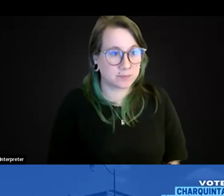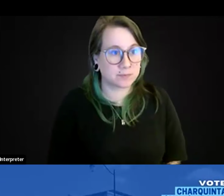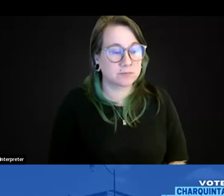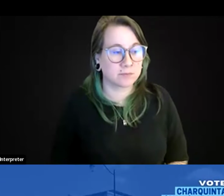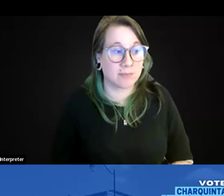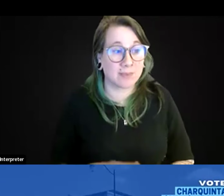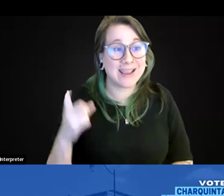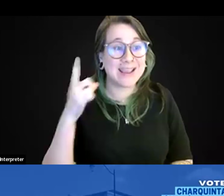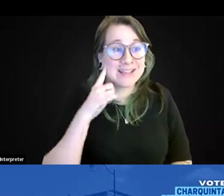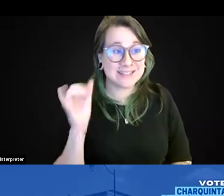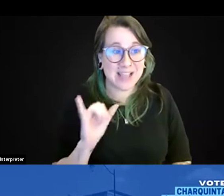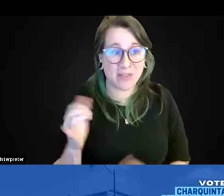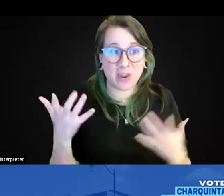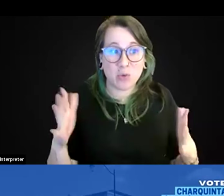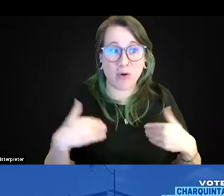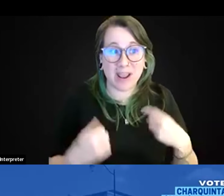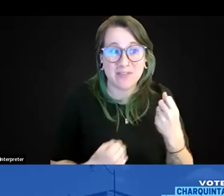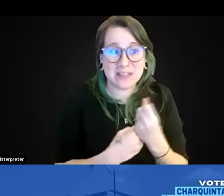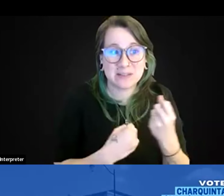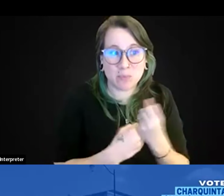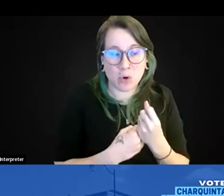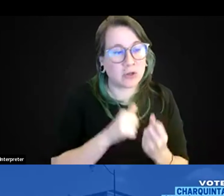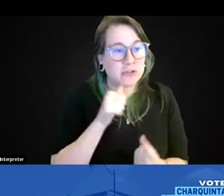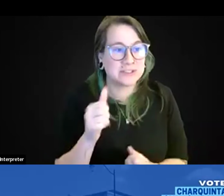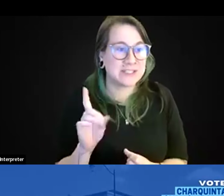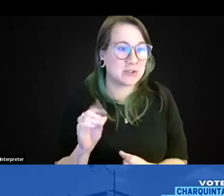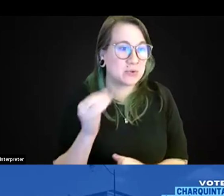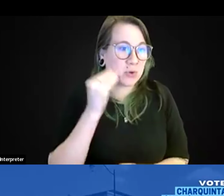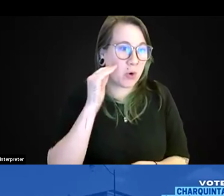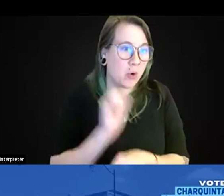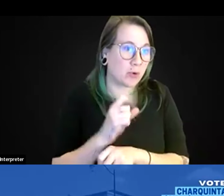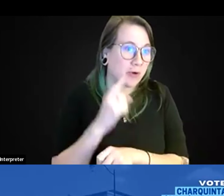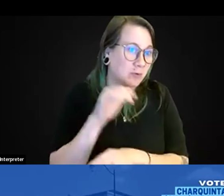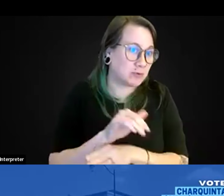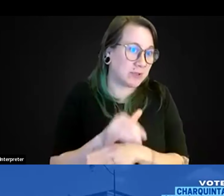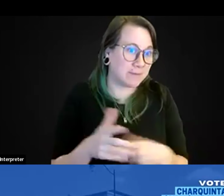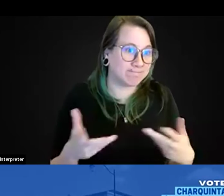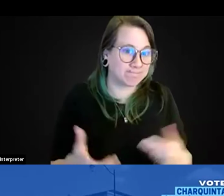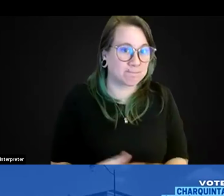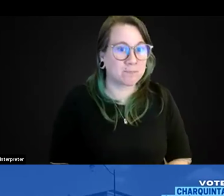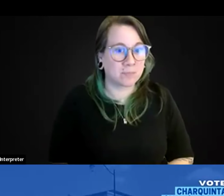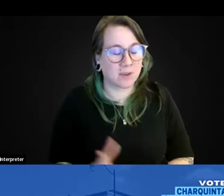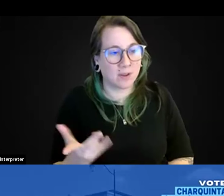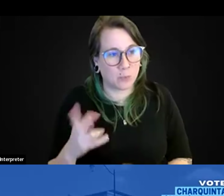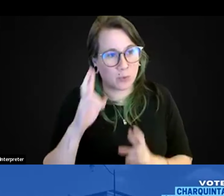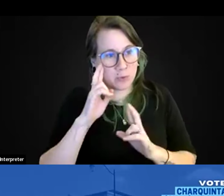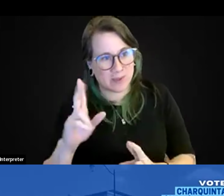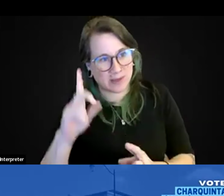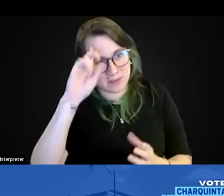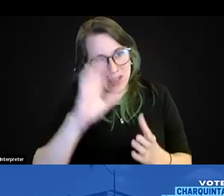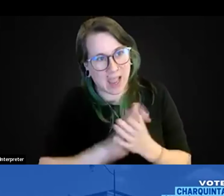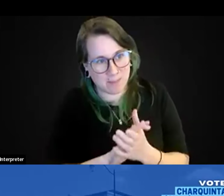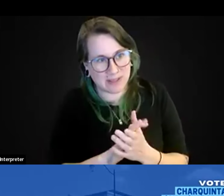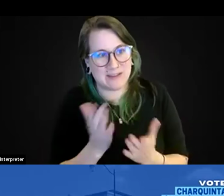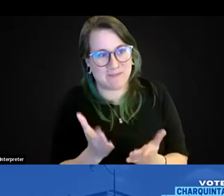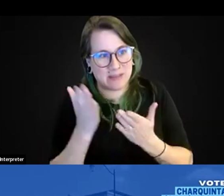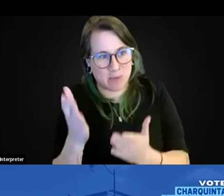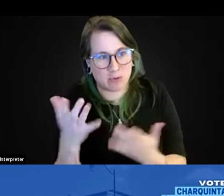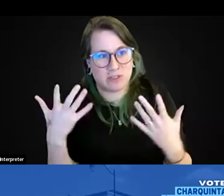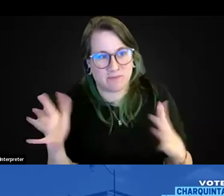Because it sounds like you got the support, you just didn't do your homework for tonight. Well, I mean, respectfully, I believe that the motion does